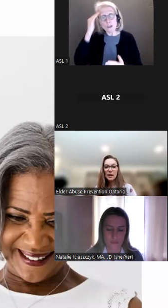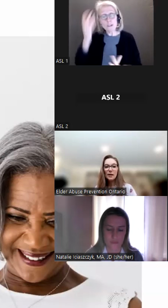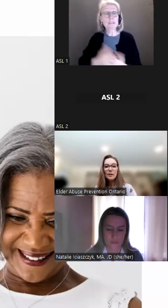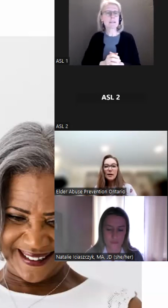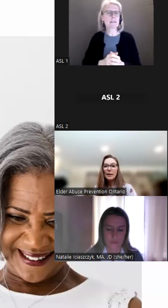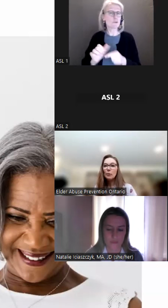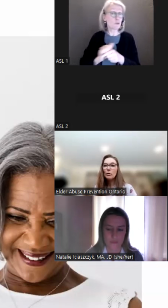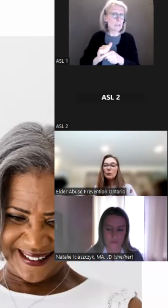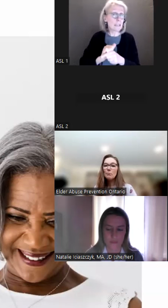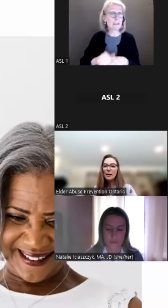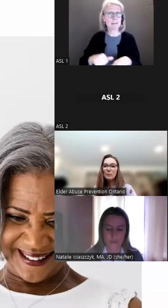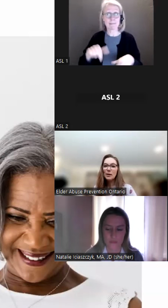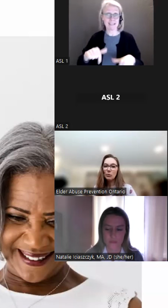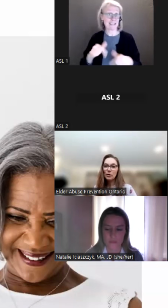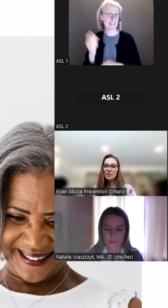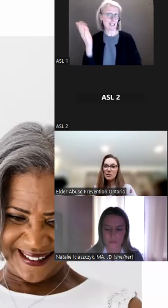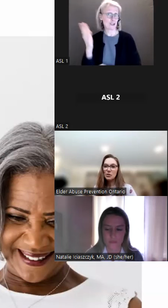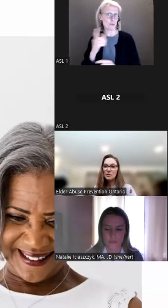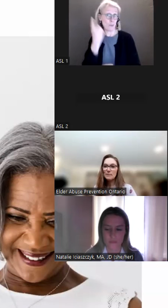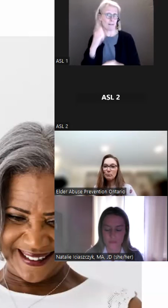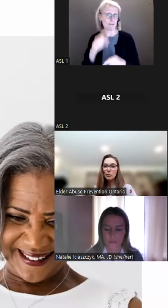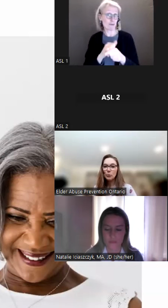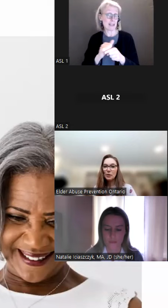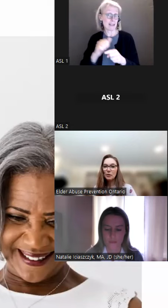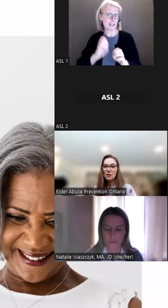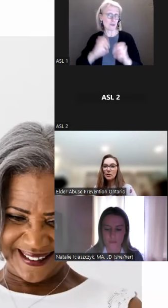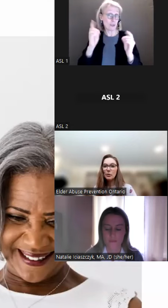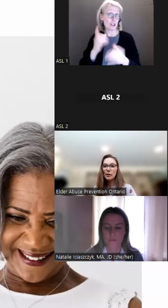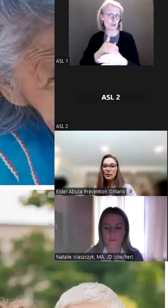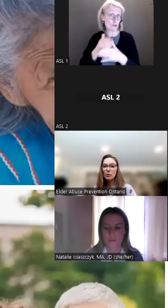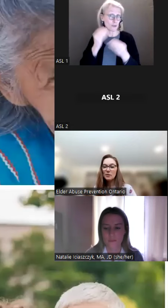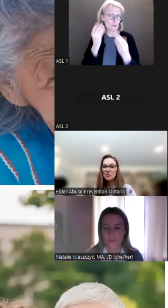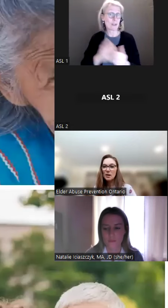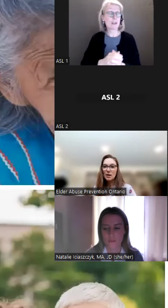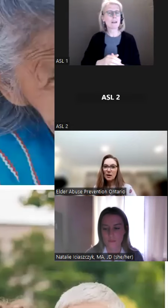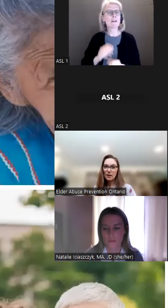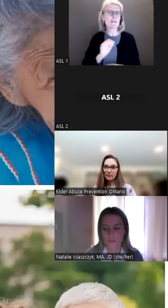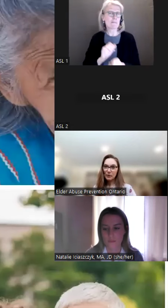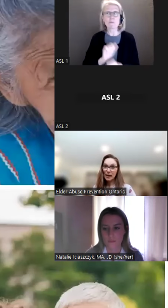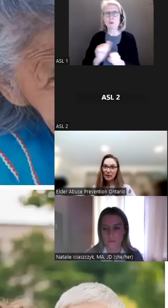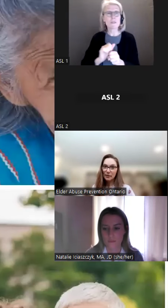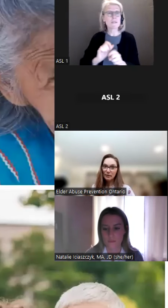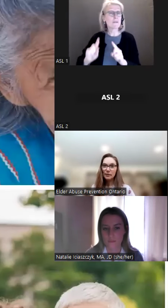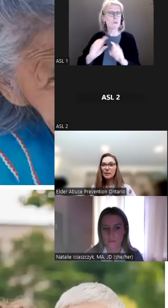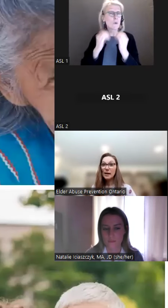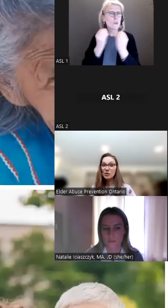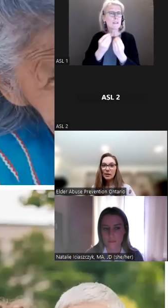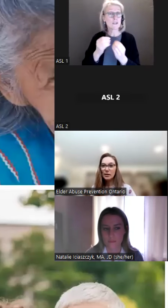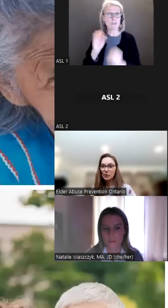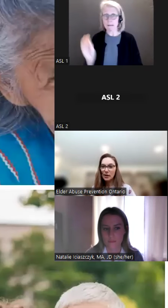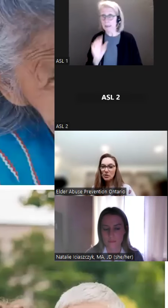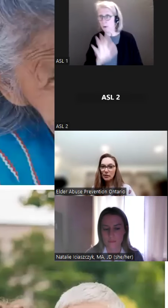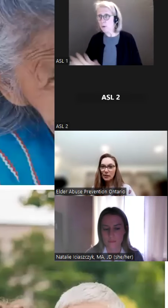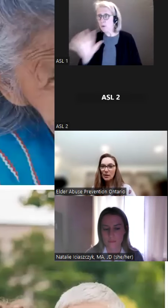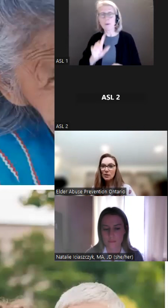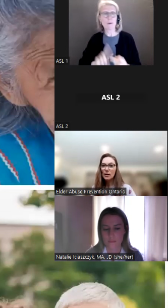session today. And we work with many, many organizations, both within Ontario and across Canada and nationally